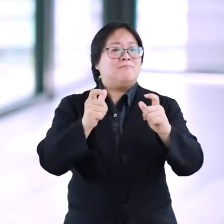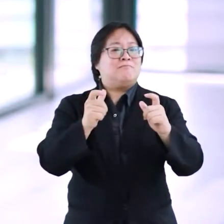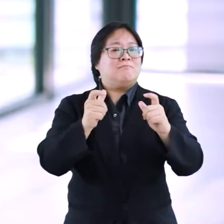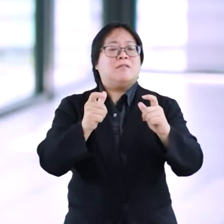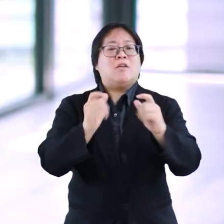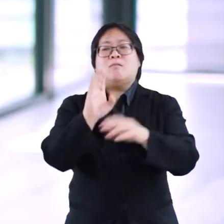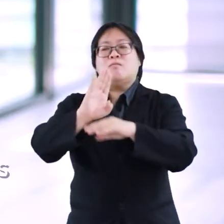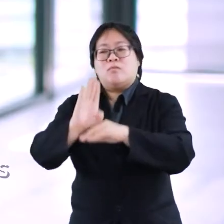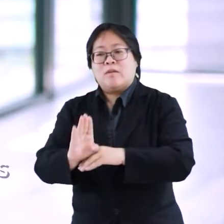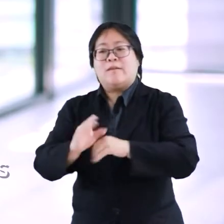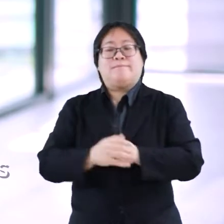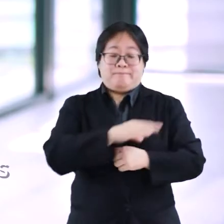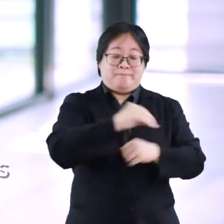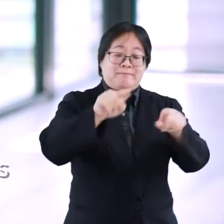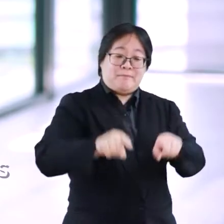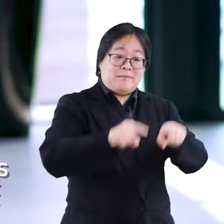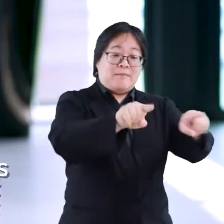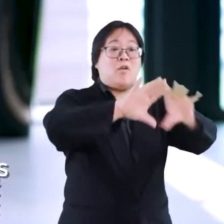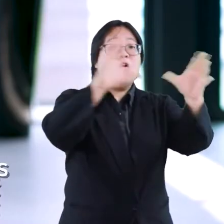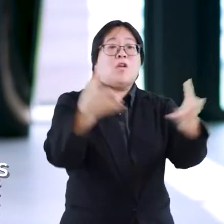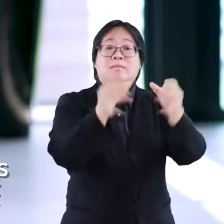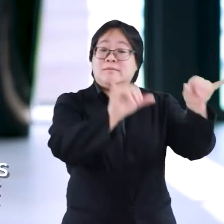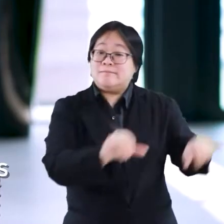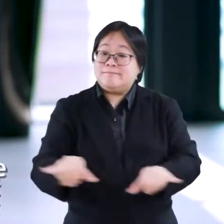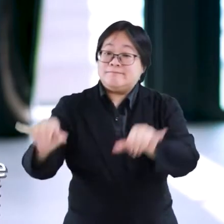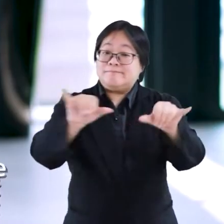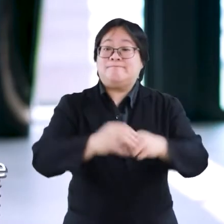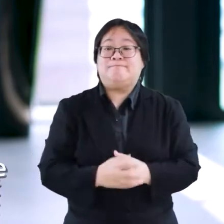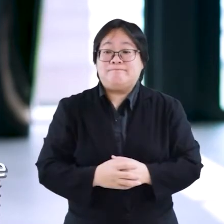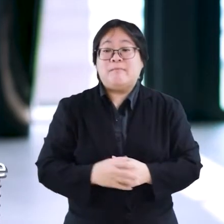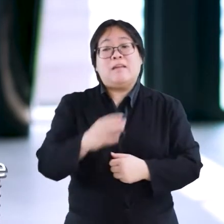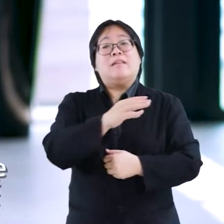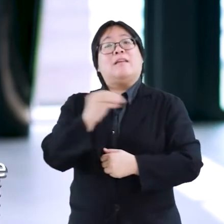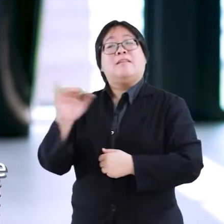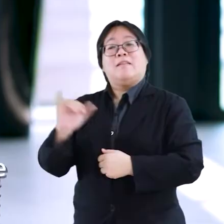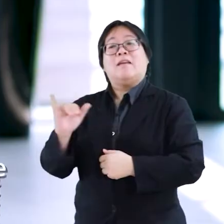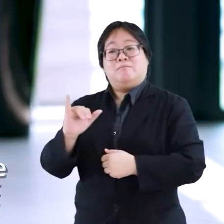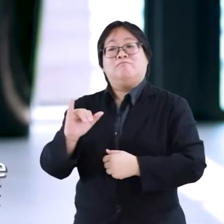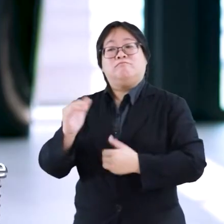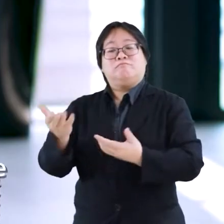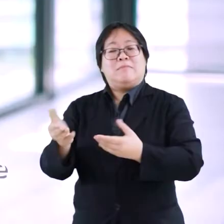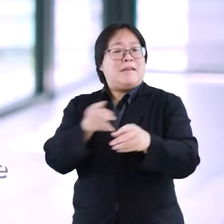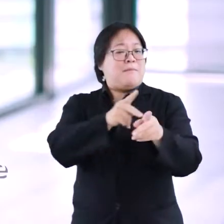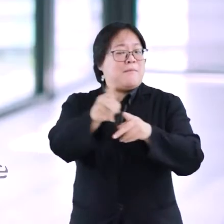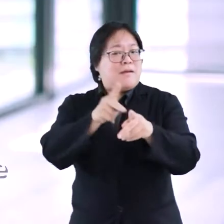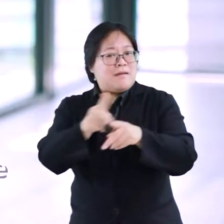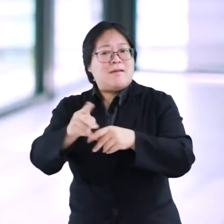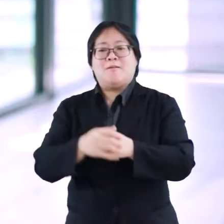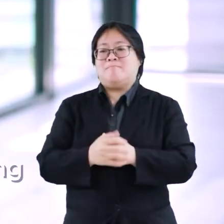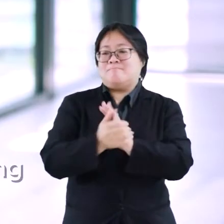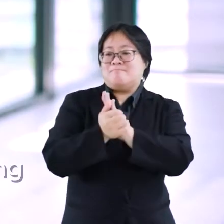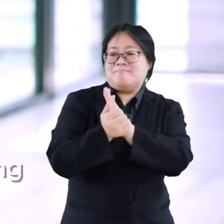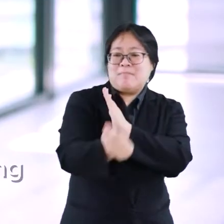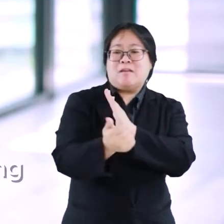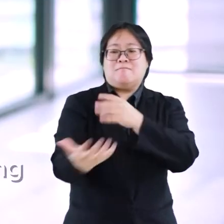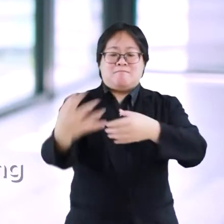agile culture and also the alignment to global standards, and last but not least, bringing in expertise